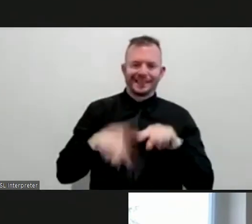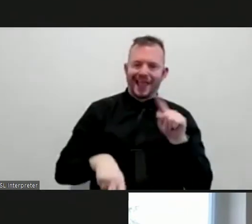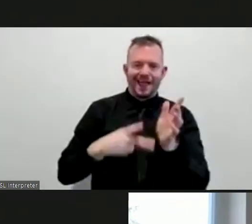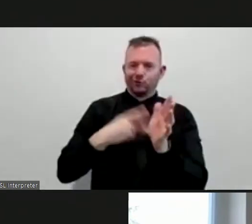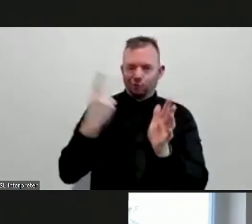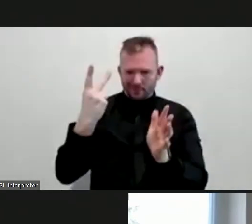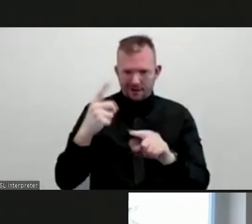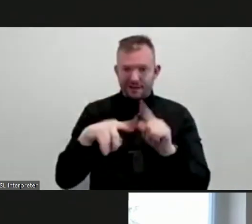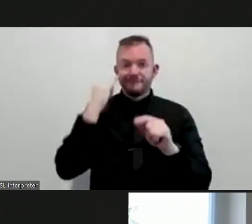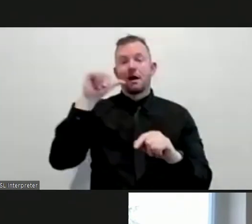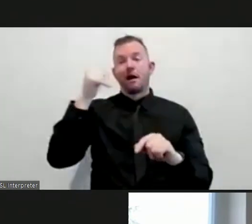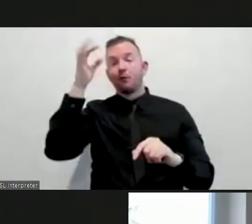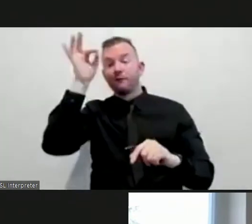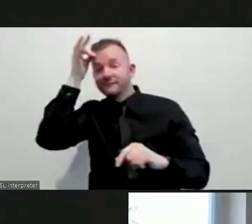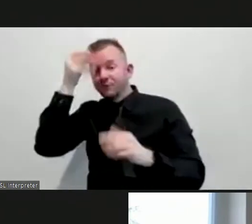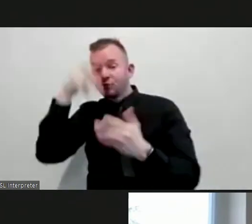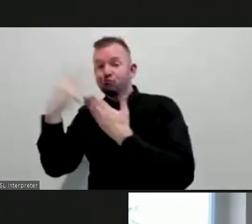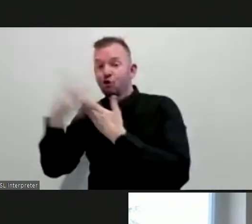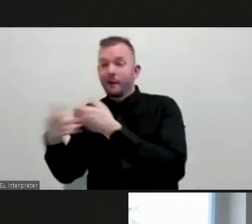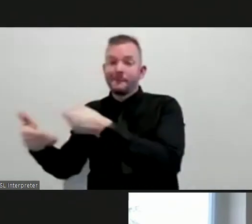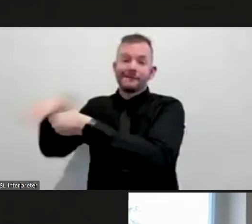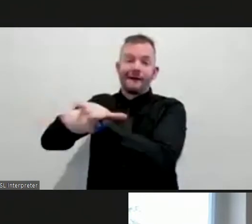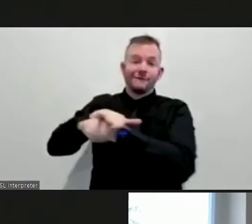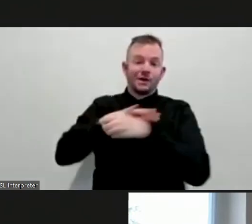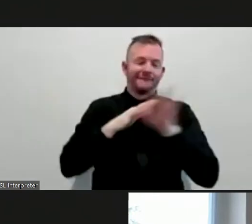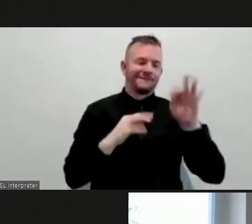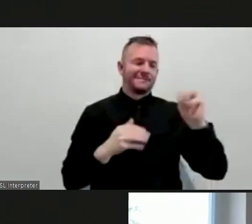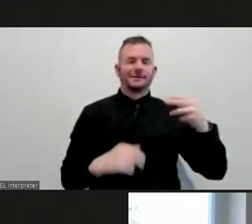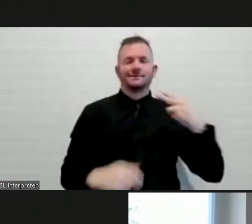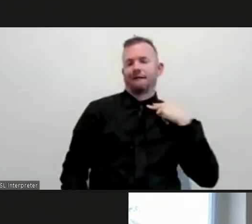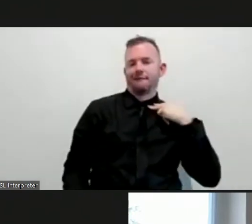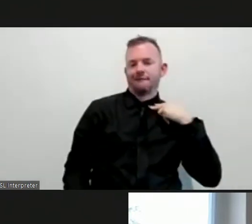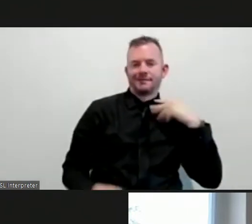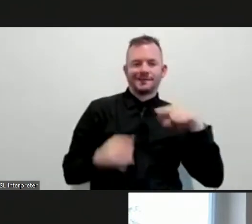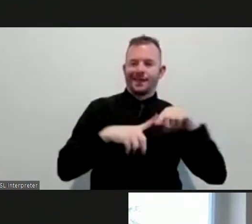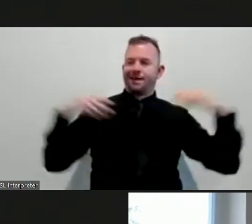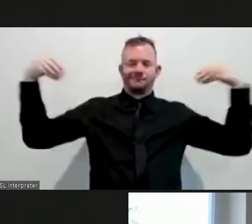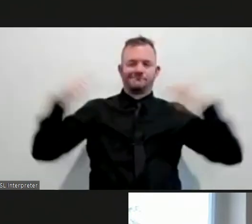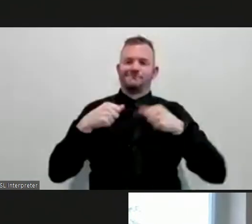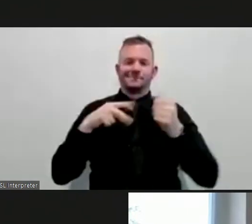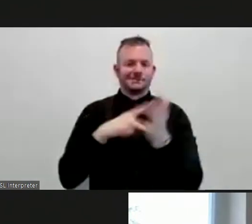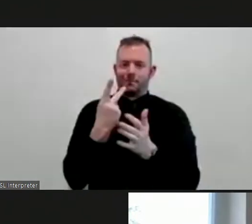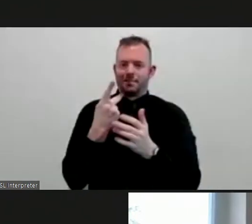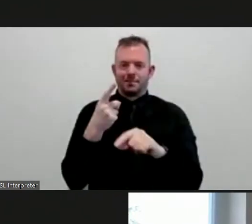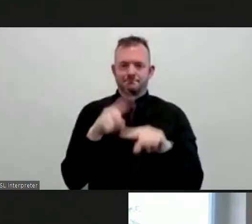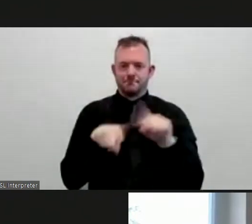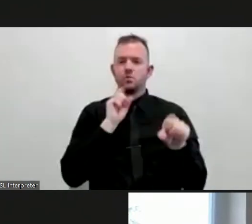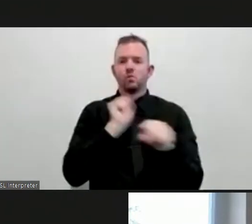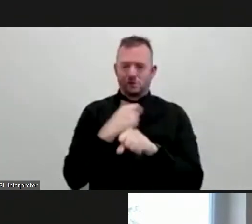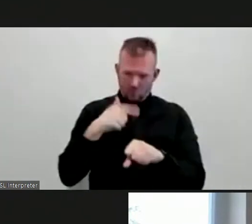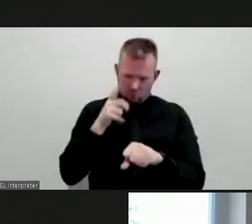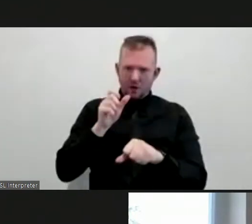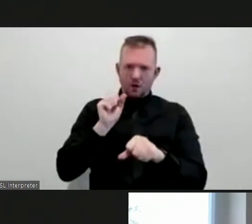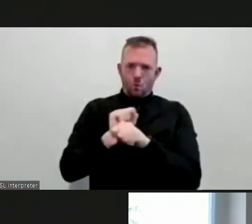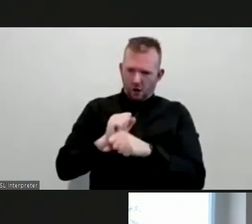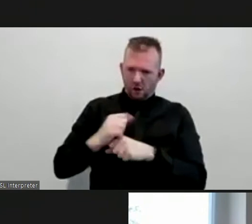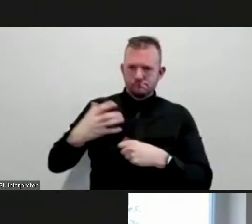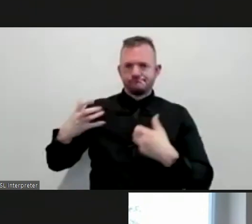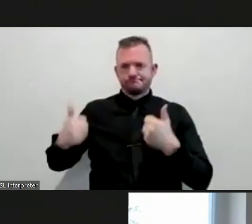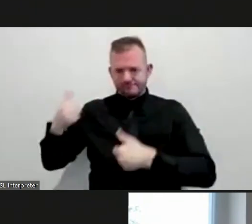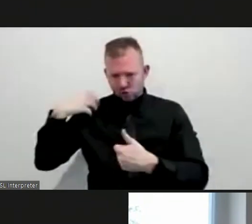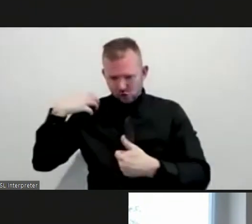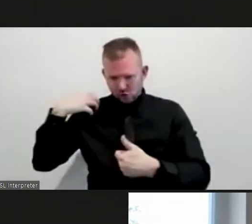FEMA can't cover it. But we're working with CDPHE, with General Sherman and the task force, and with providers to make